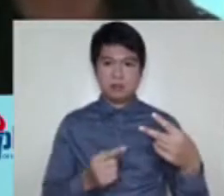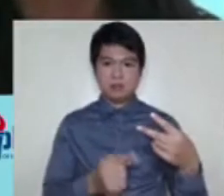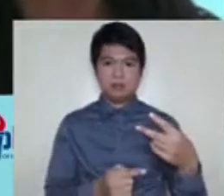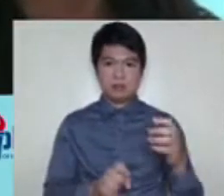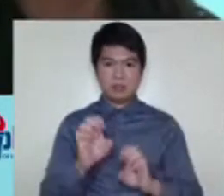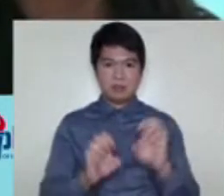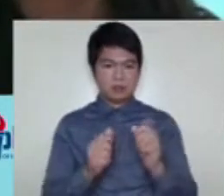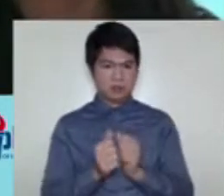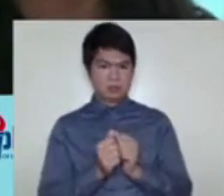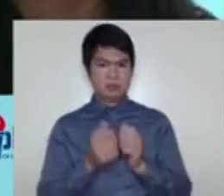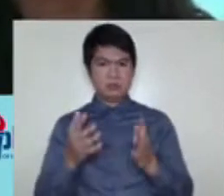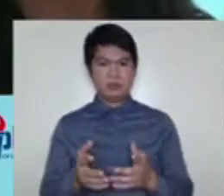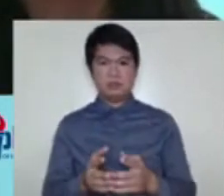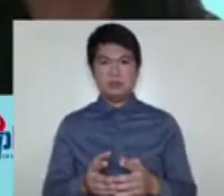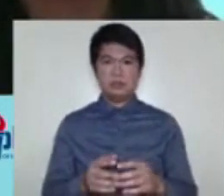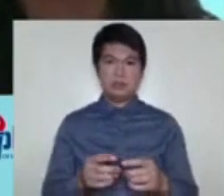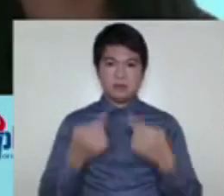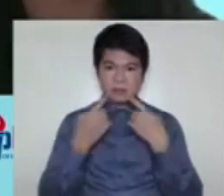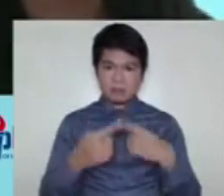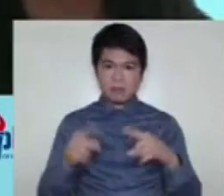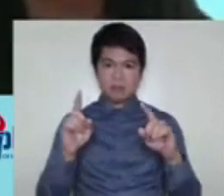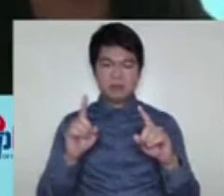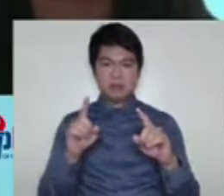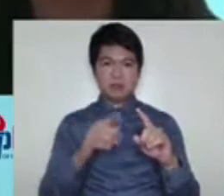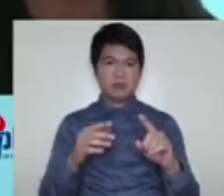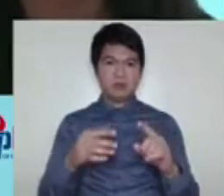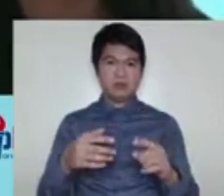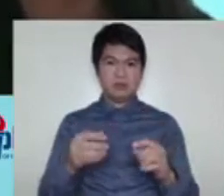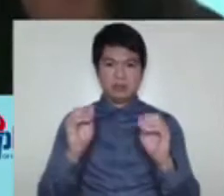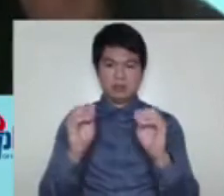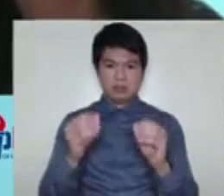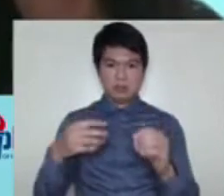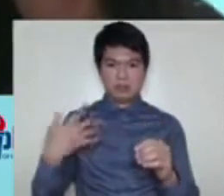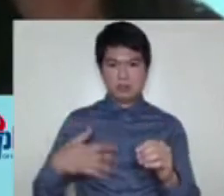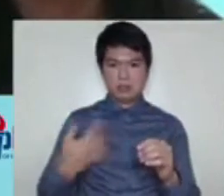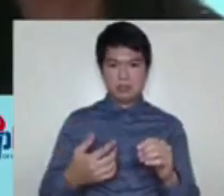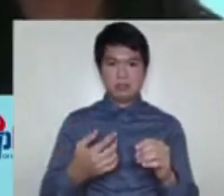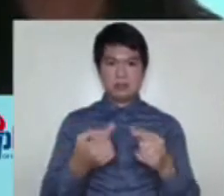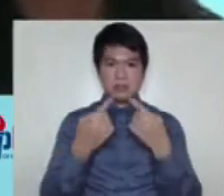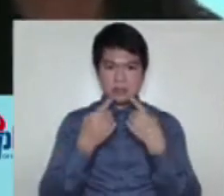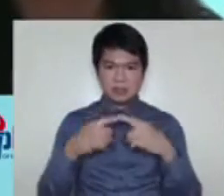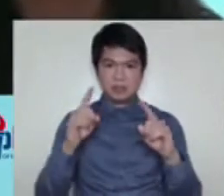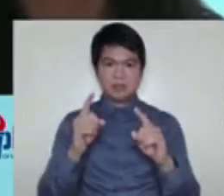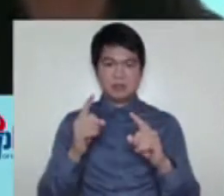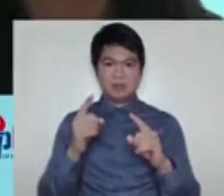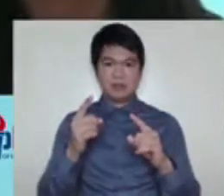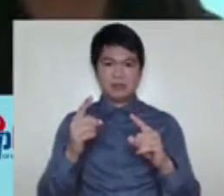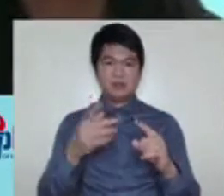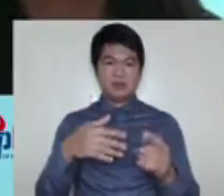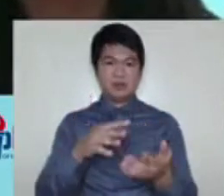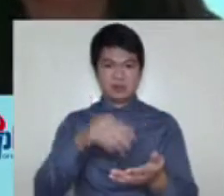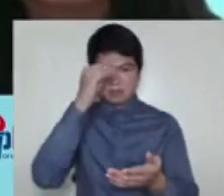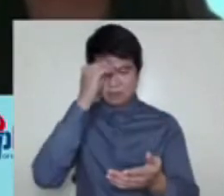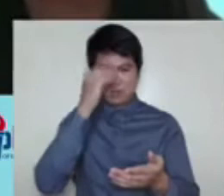teaching strategies that promote learner achievement in literacy and numeracy. So focus your attention on the